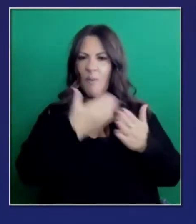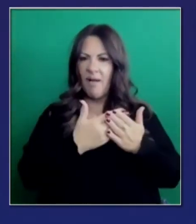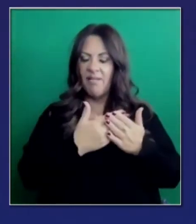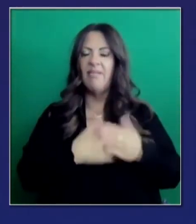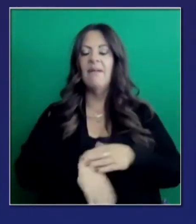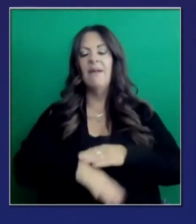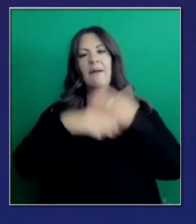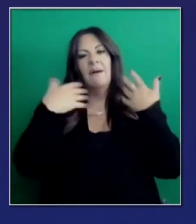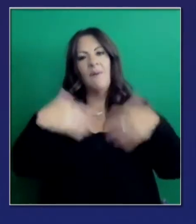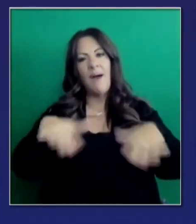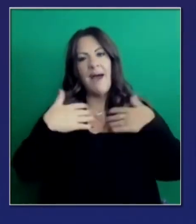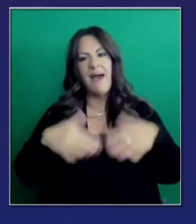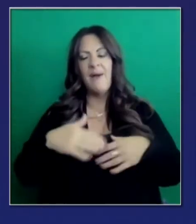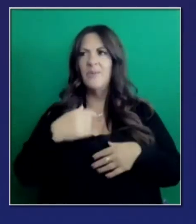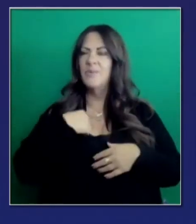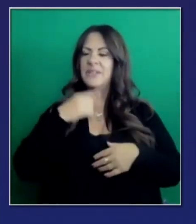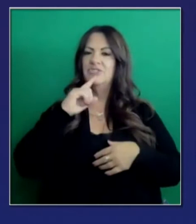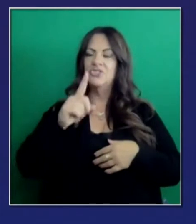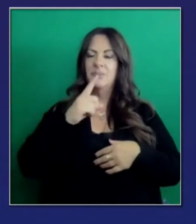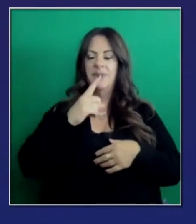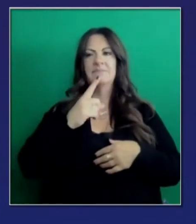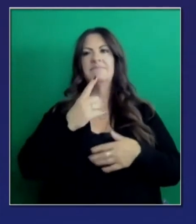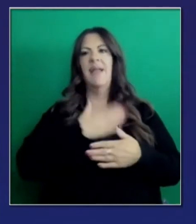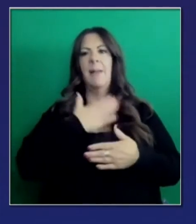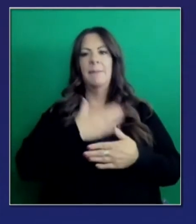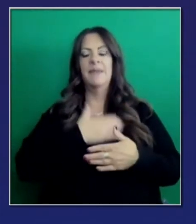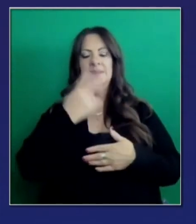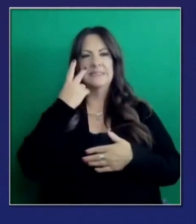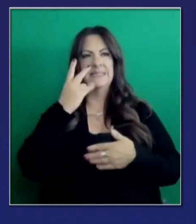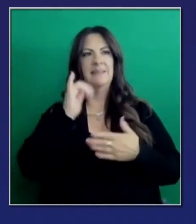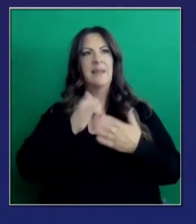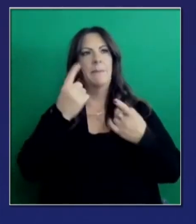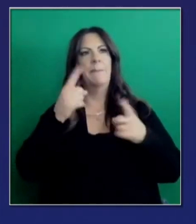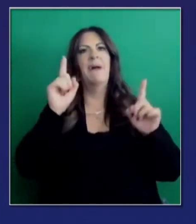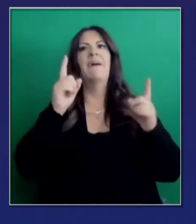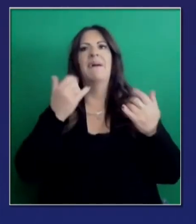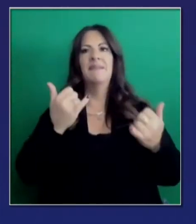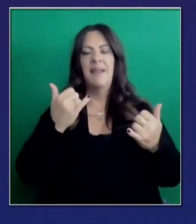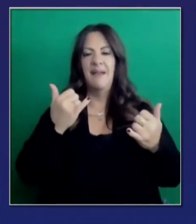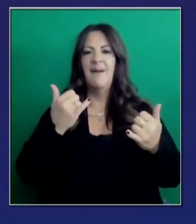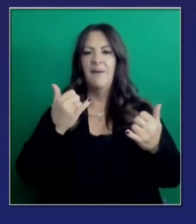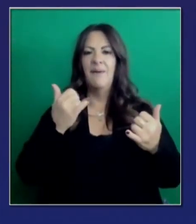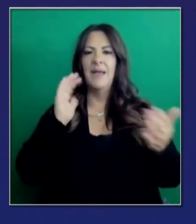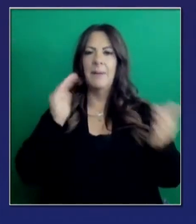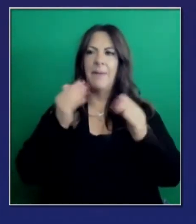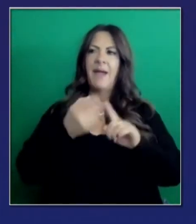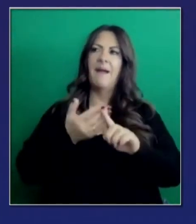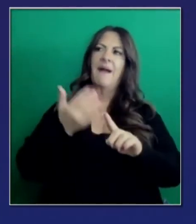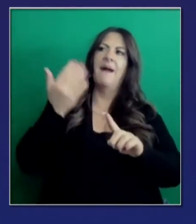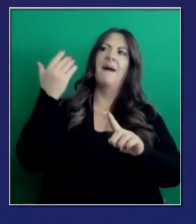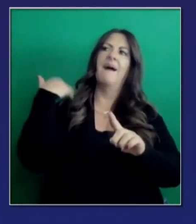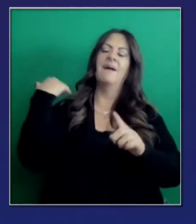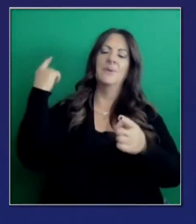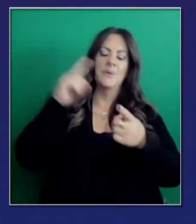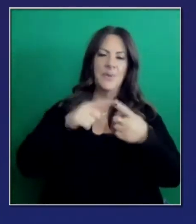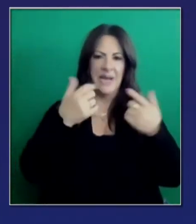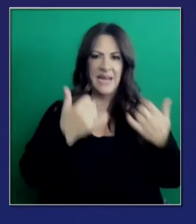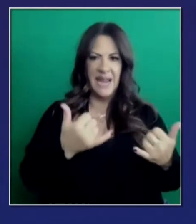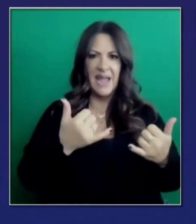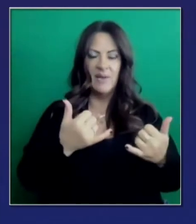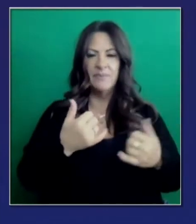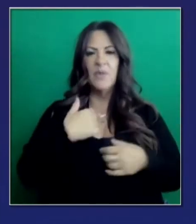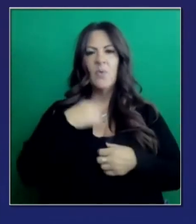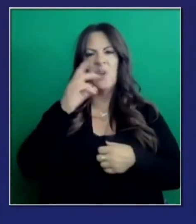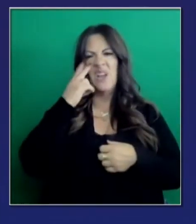moment. We saw it on the unemployment side. Everything is at scale now in terms of need. We've had other systems that have actually crashed within a